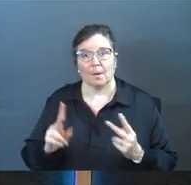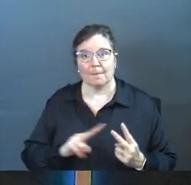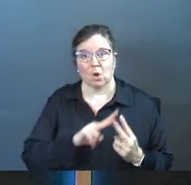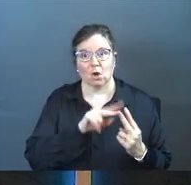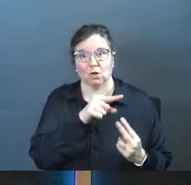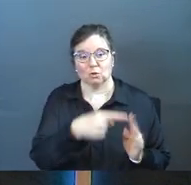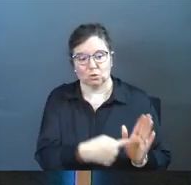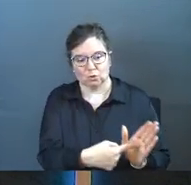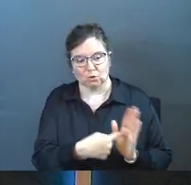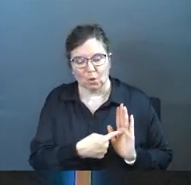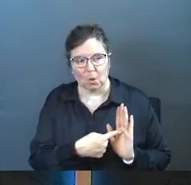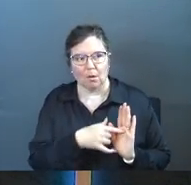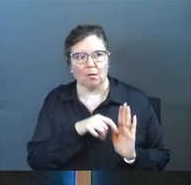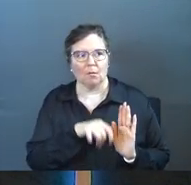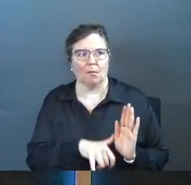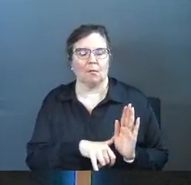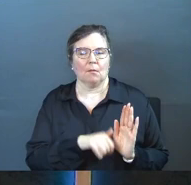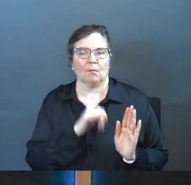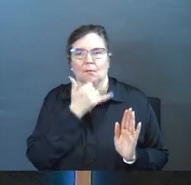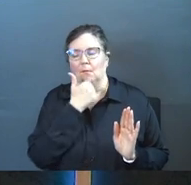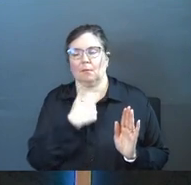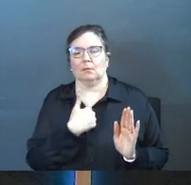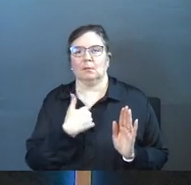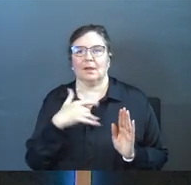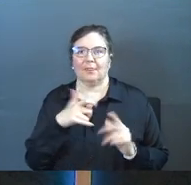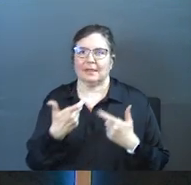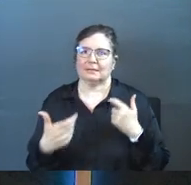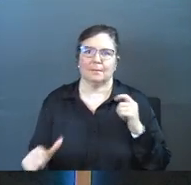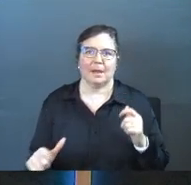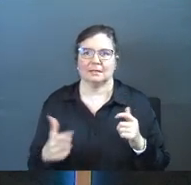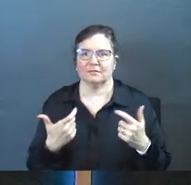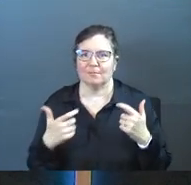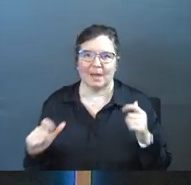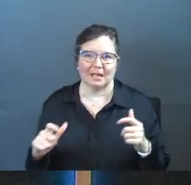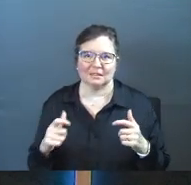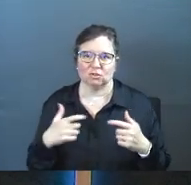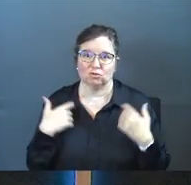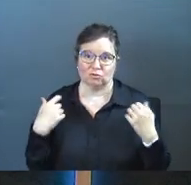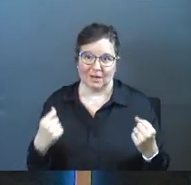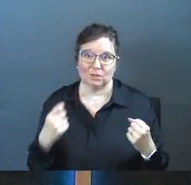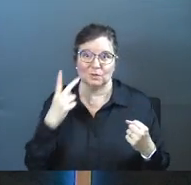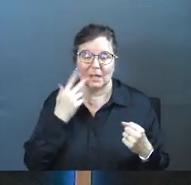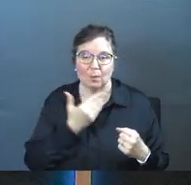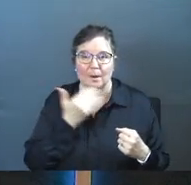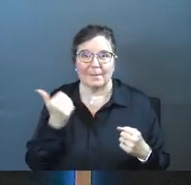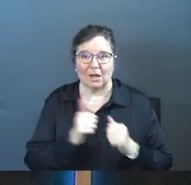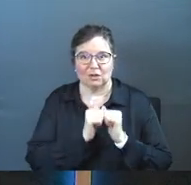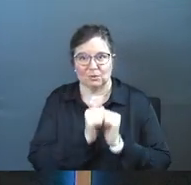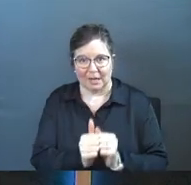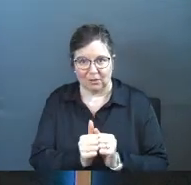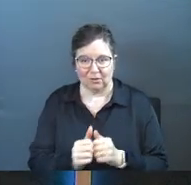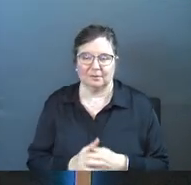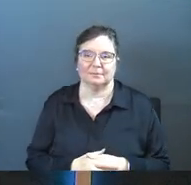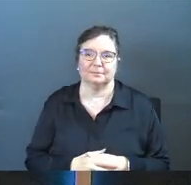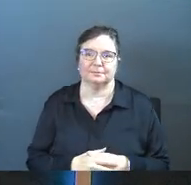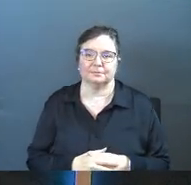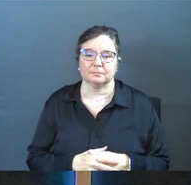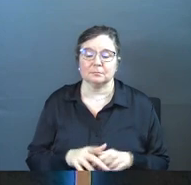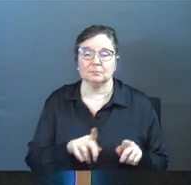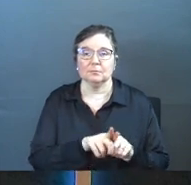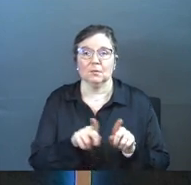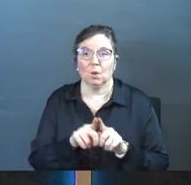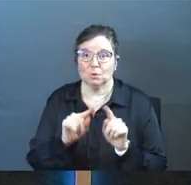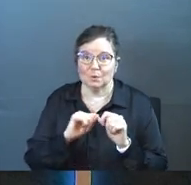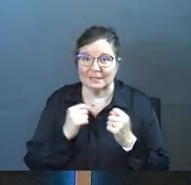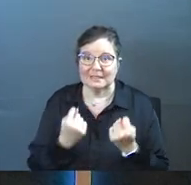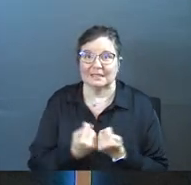partner to show you what your blind spots are, and that is a massive, massive strength. See, we're better together. We're also